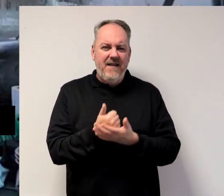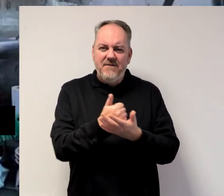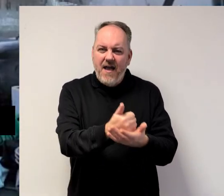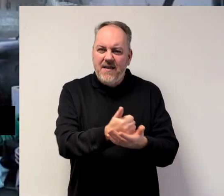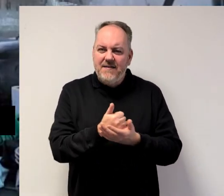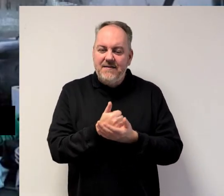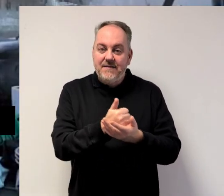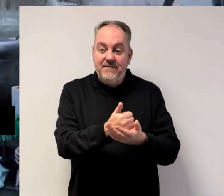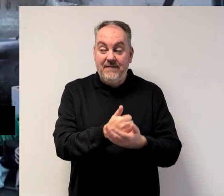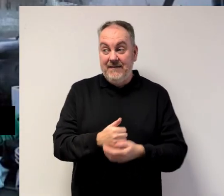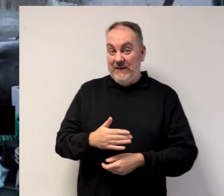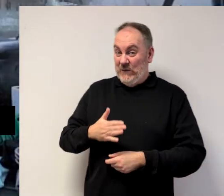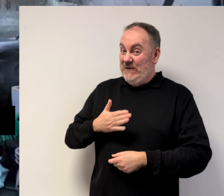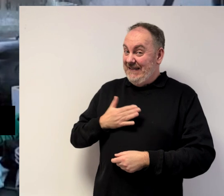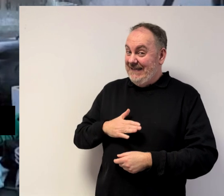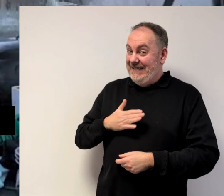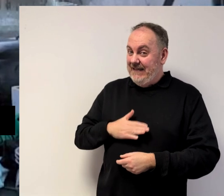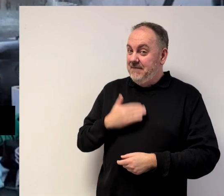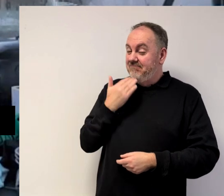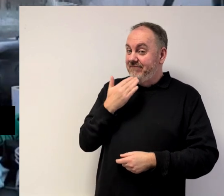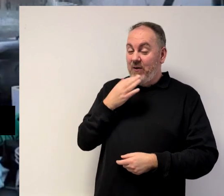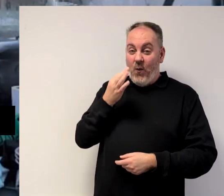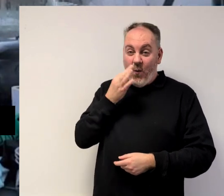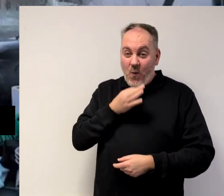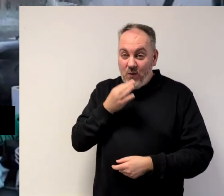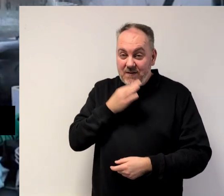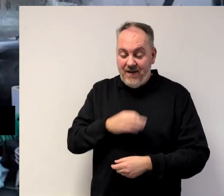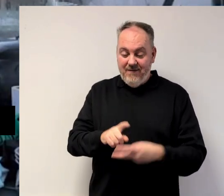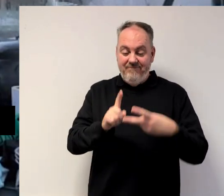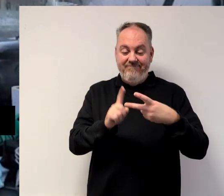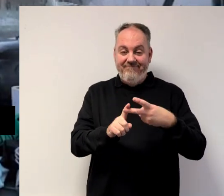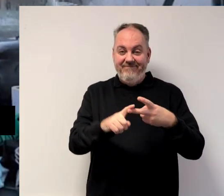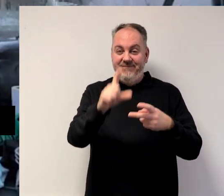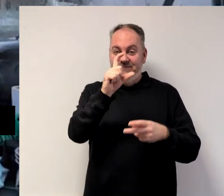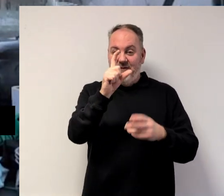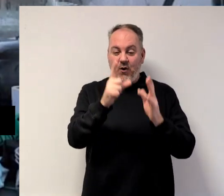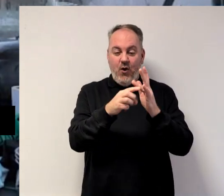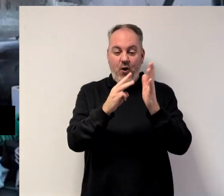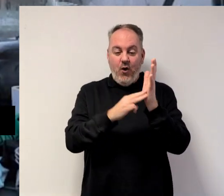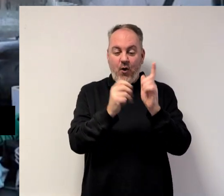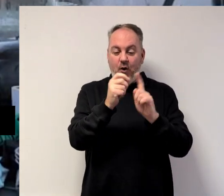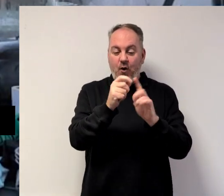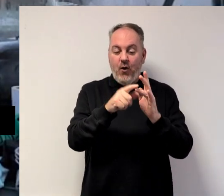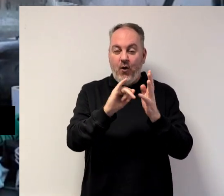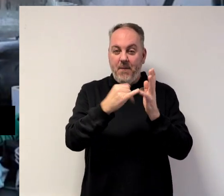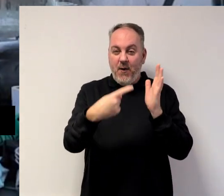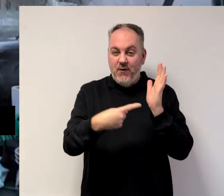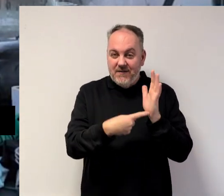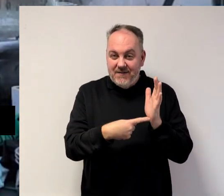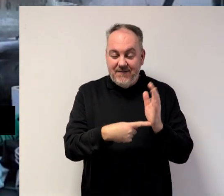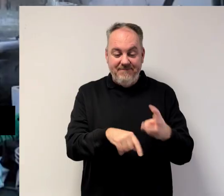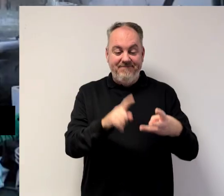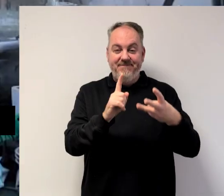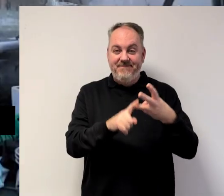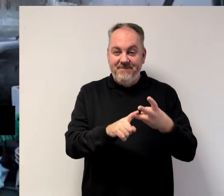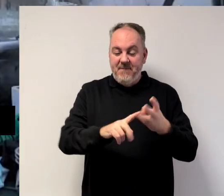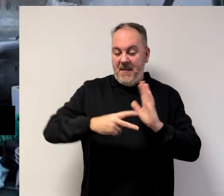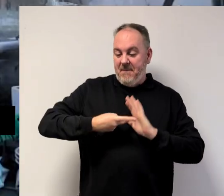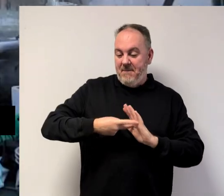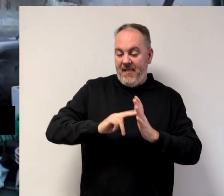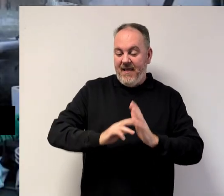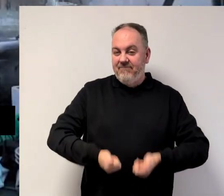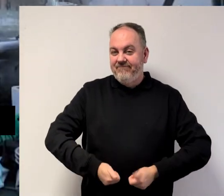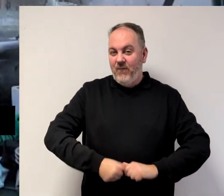needs compost. Do your planning, go with the kitchen. If you're growing for